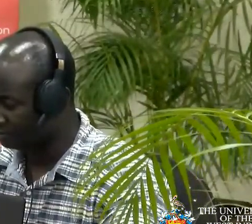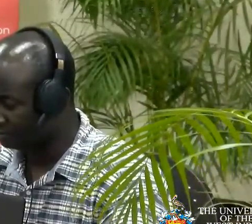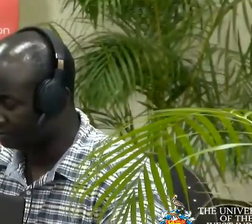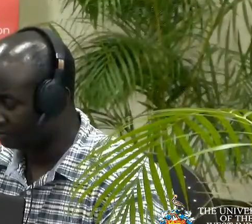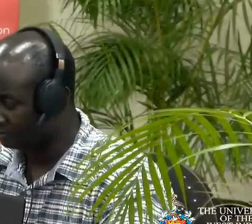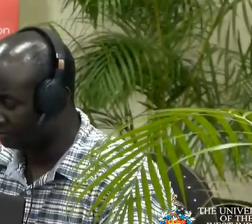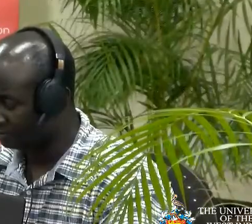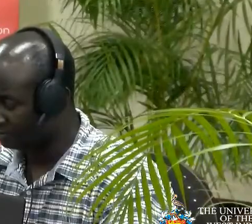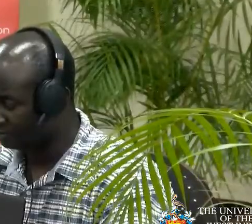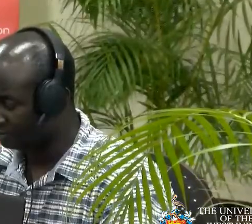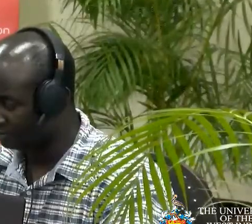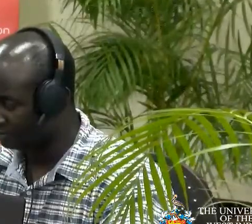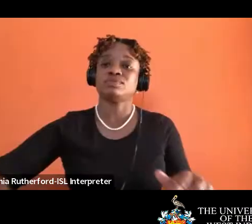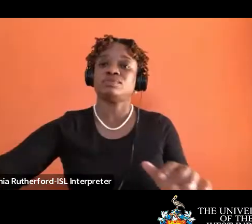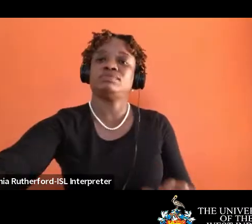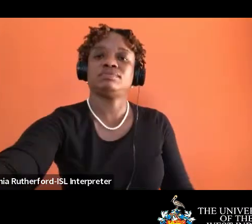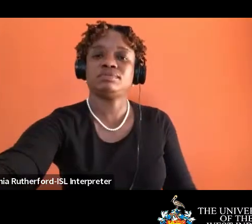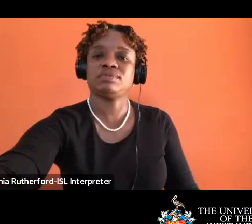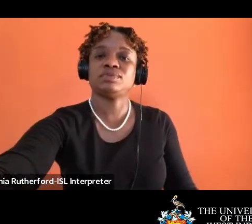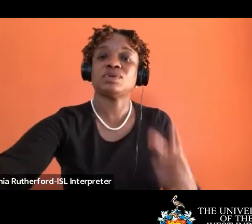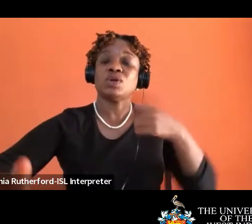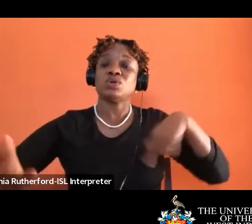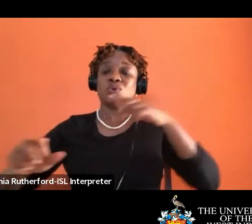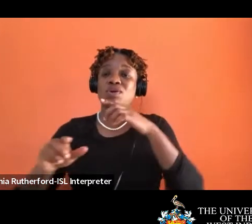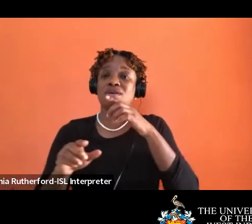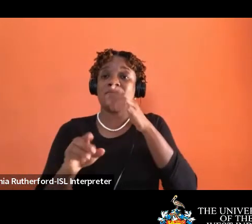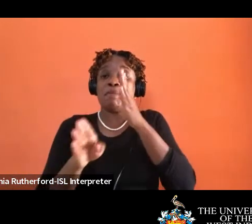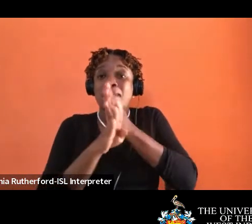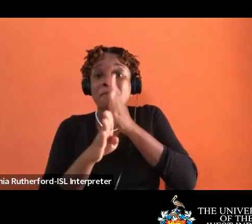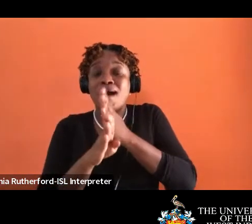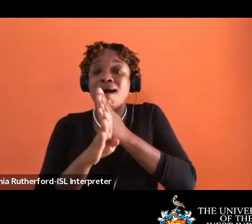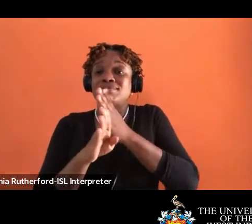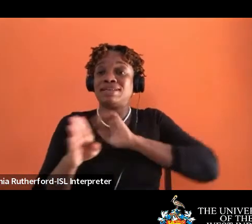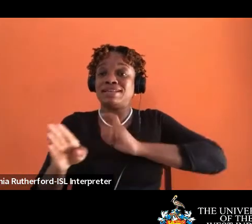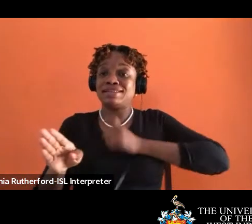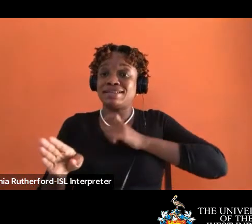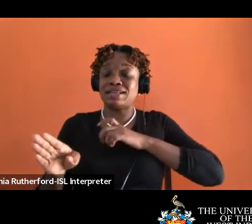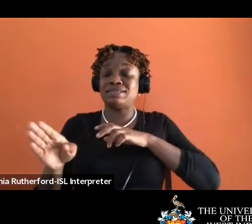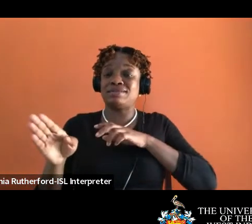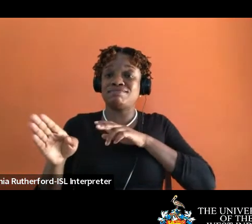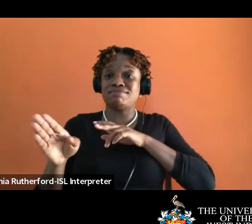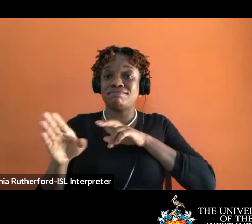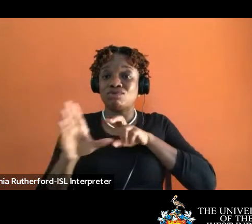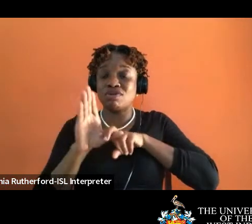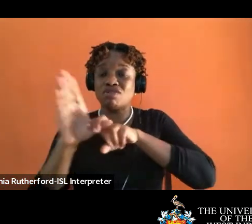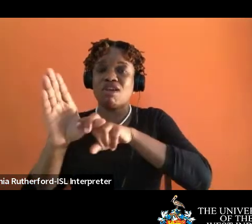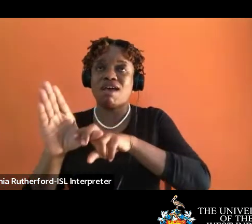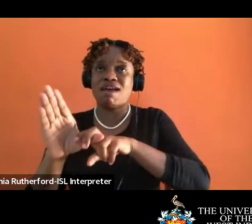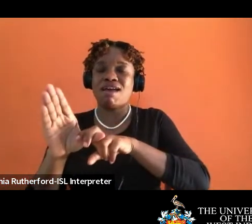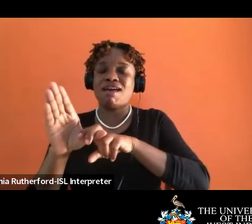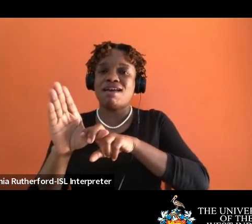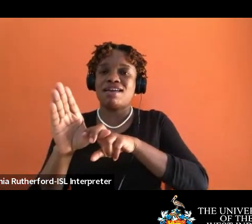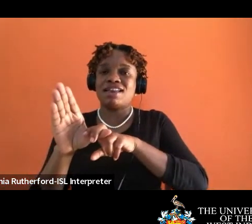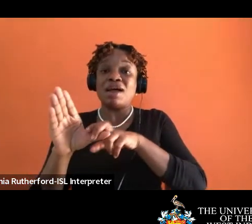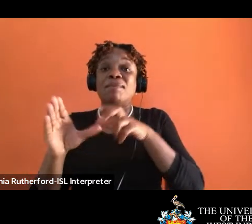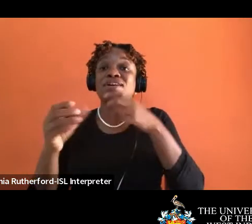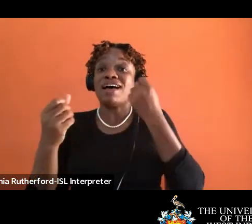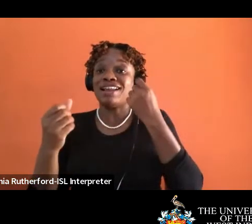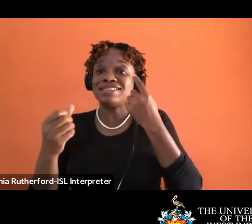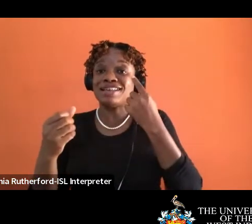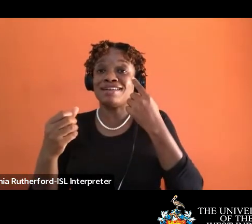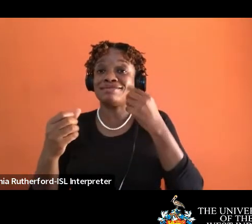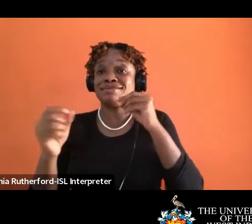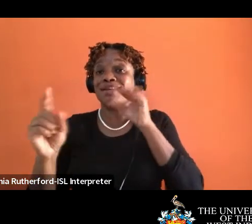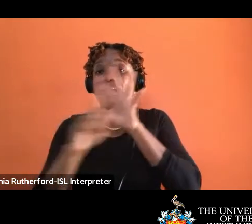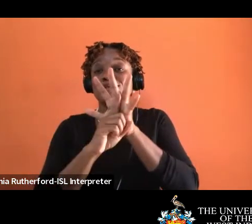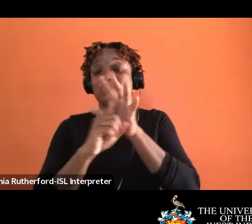those public passenger vehicles, rushing for the pills we were told would save our life? Yet, many of us